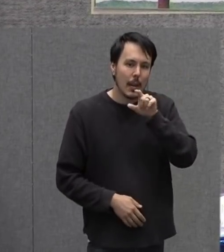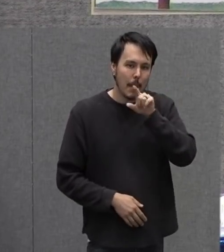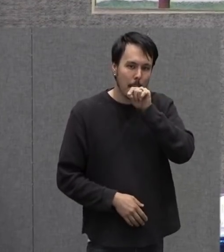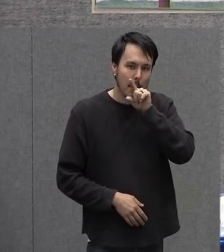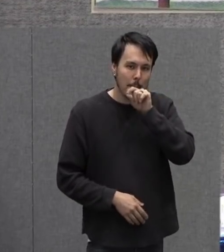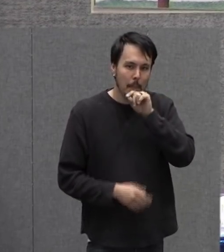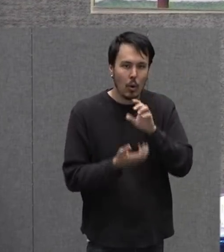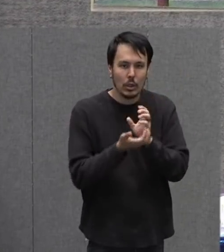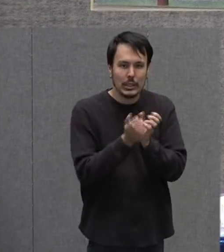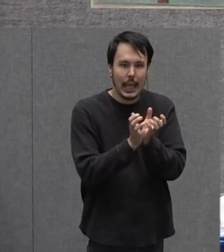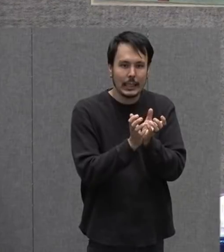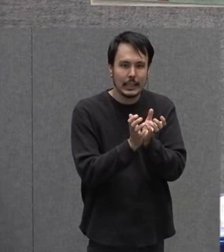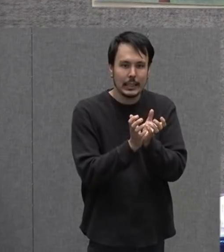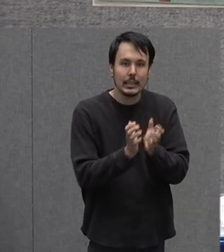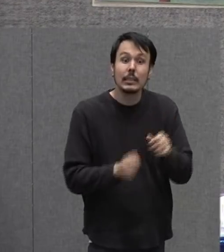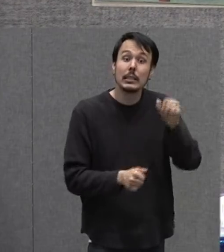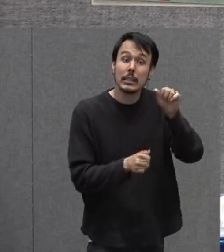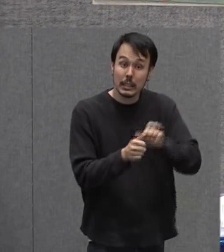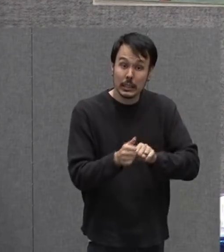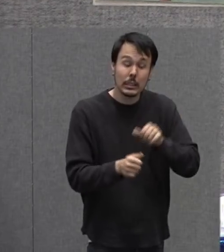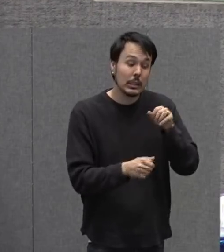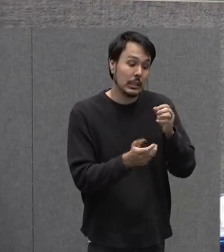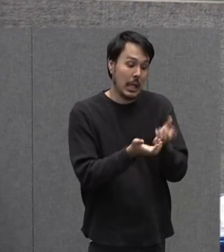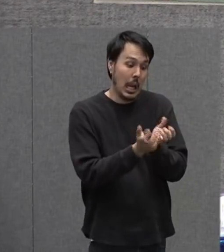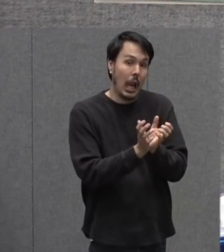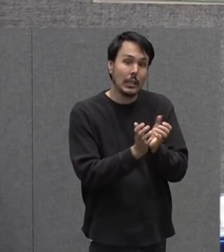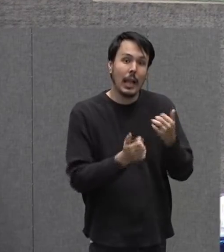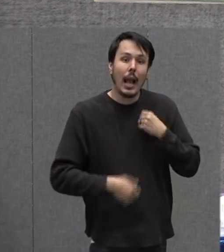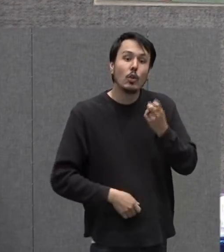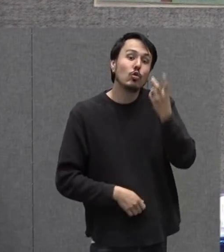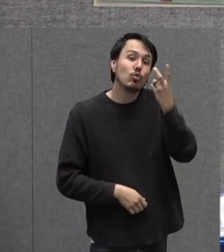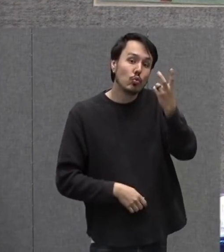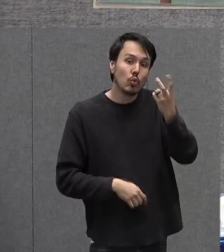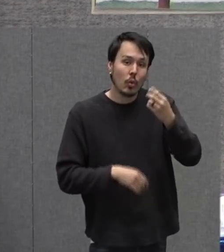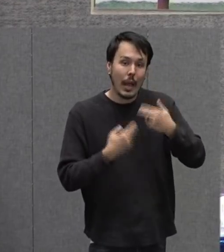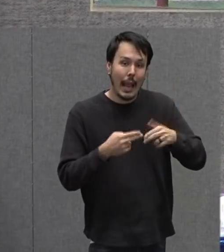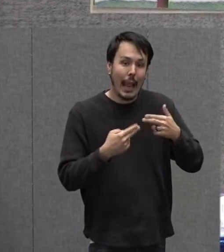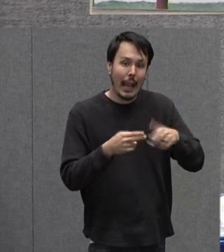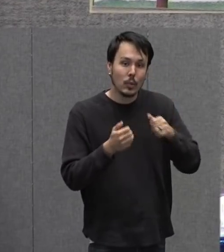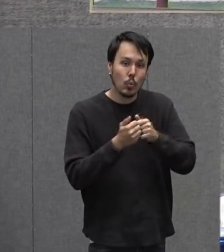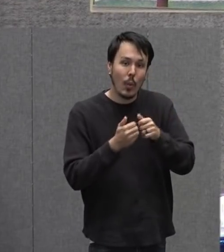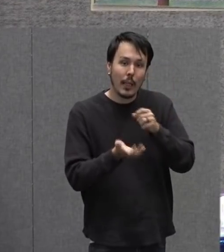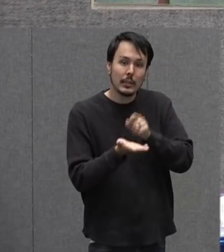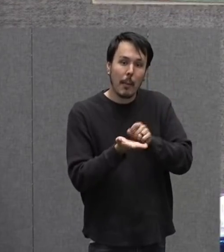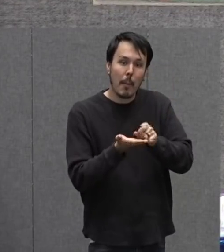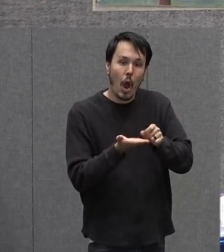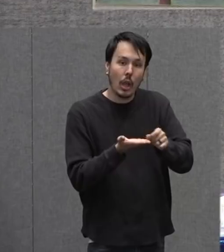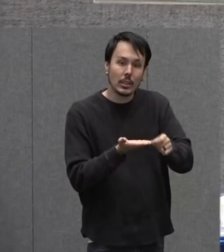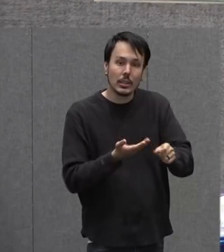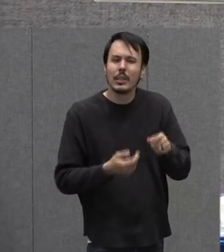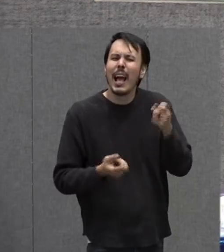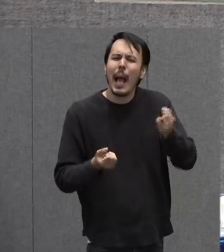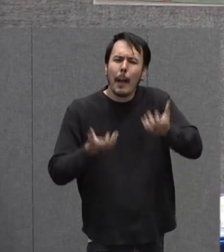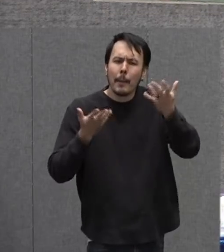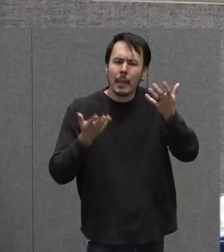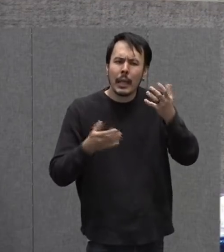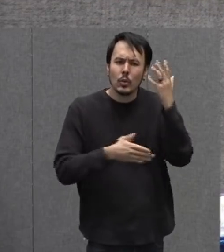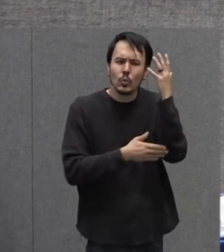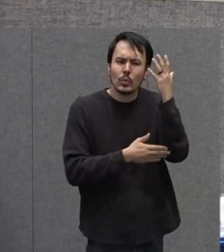nests. Each bird nest had 2 spotted eggs. How many trees were there?